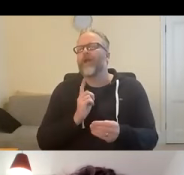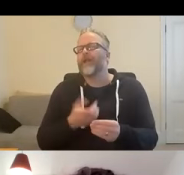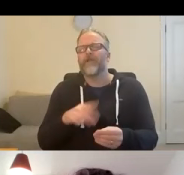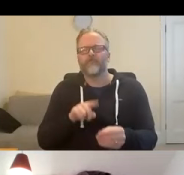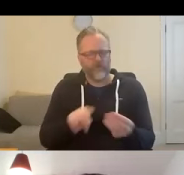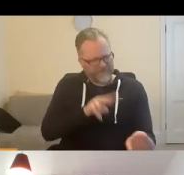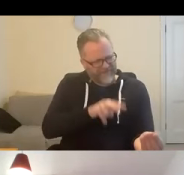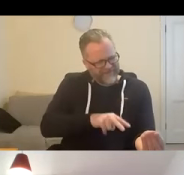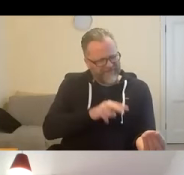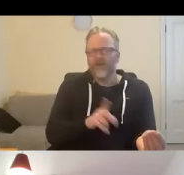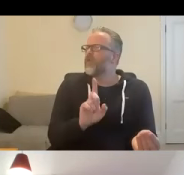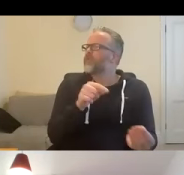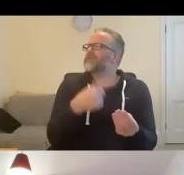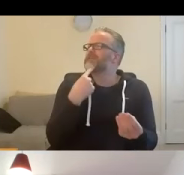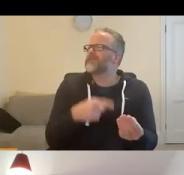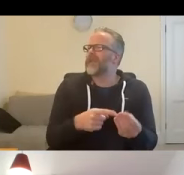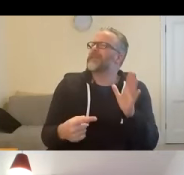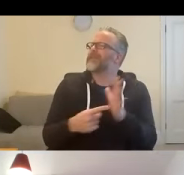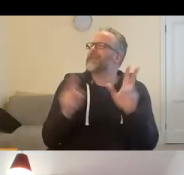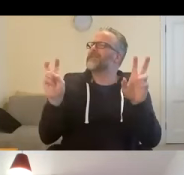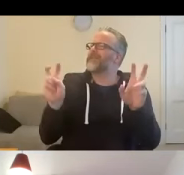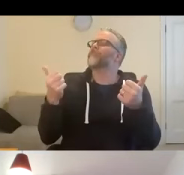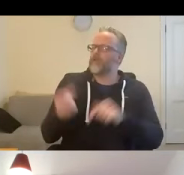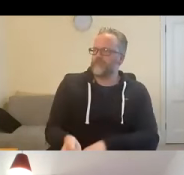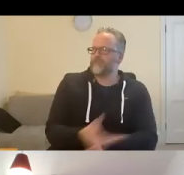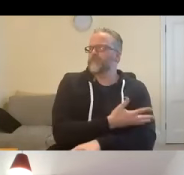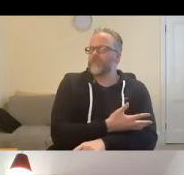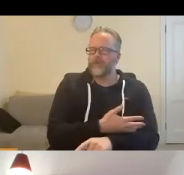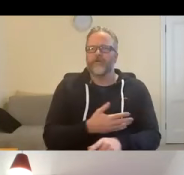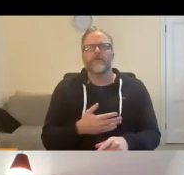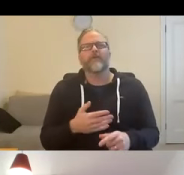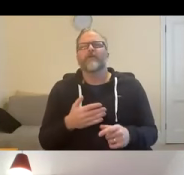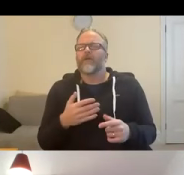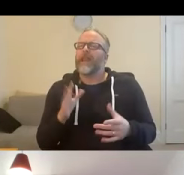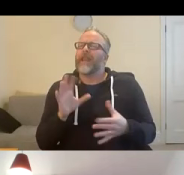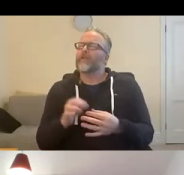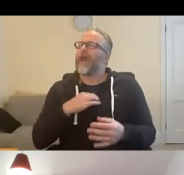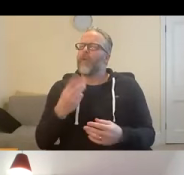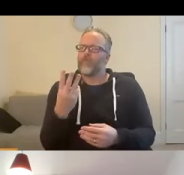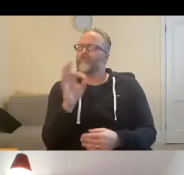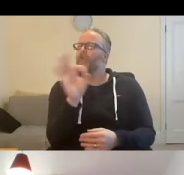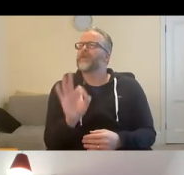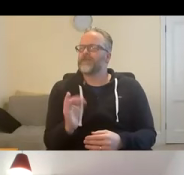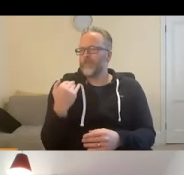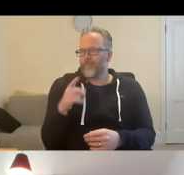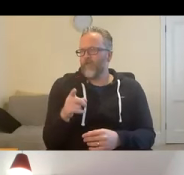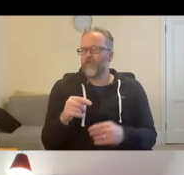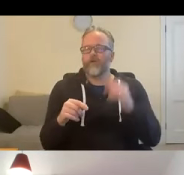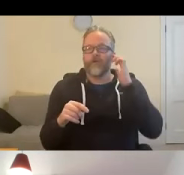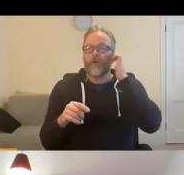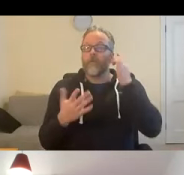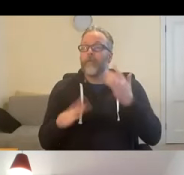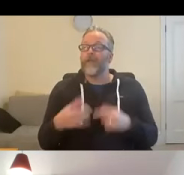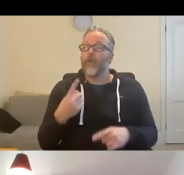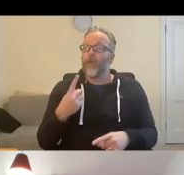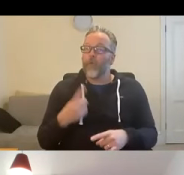assess what was coming out and what were the key messages along the lines of those 3 questions. And so what we very quickly